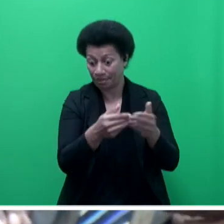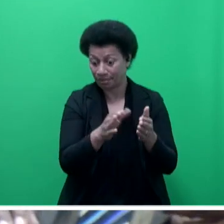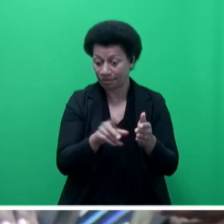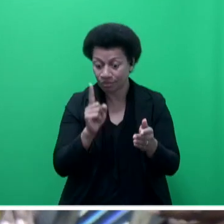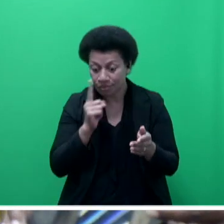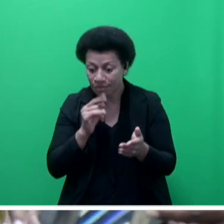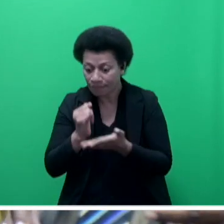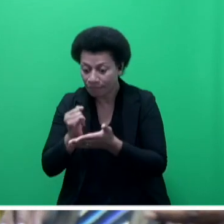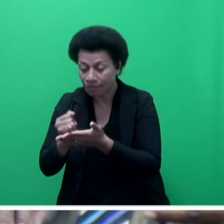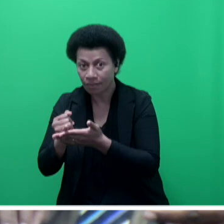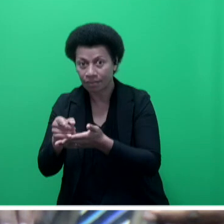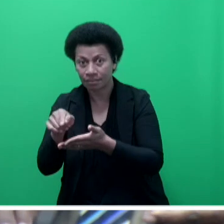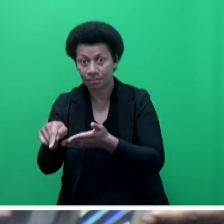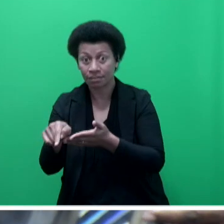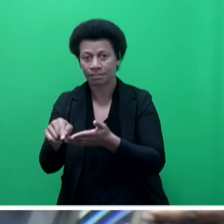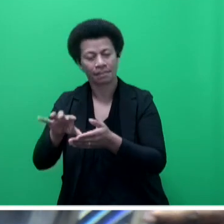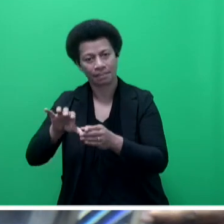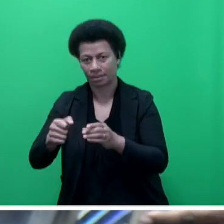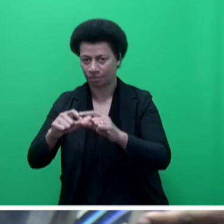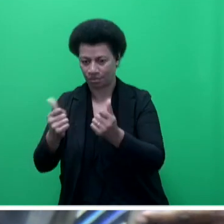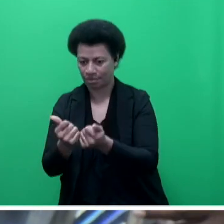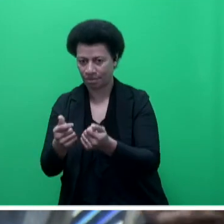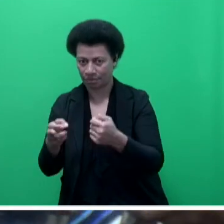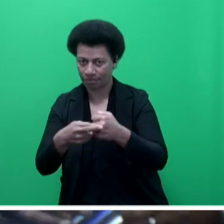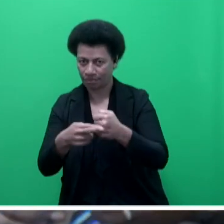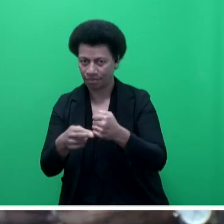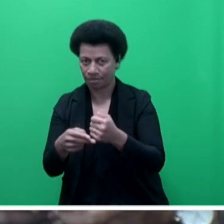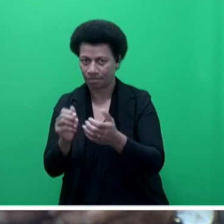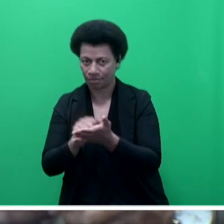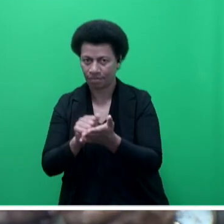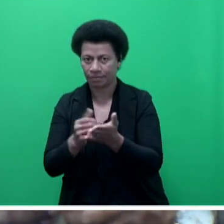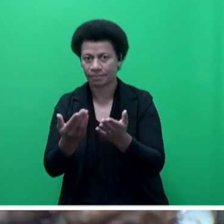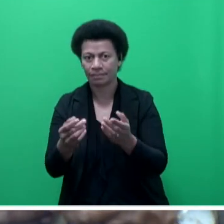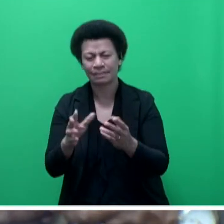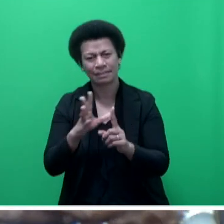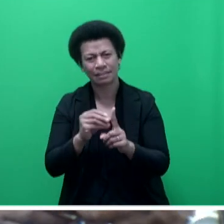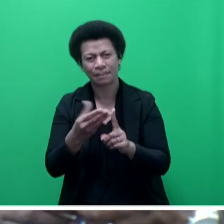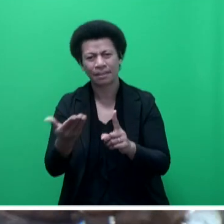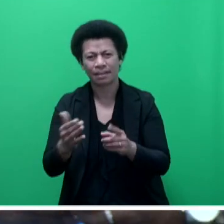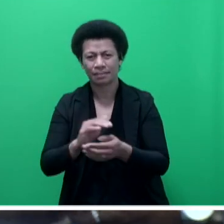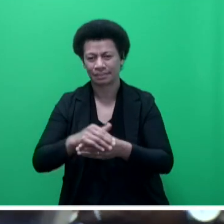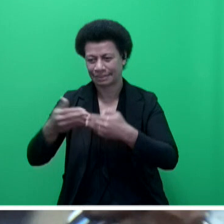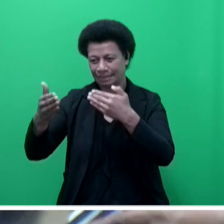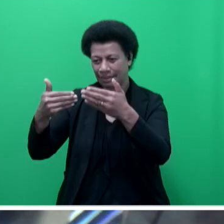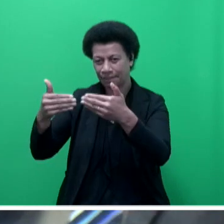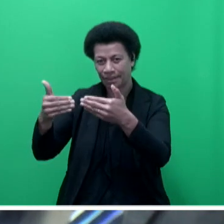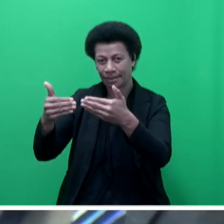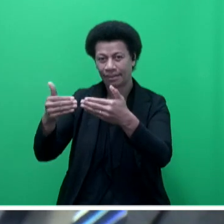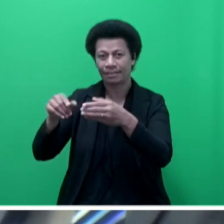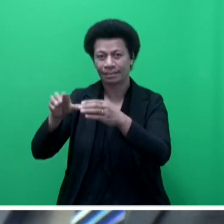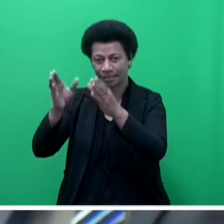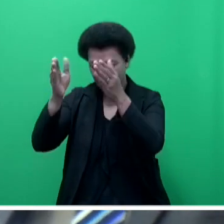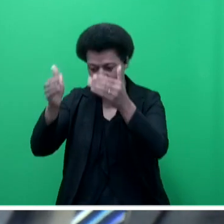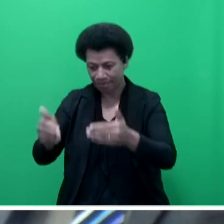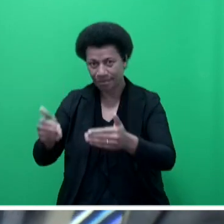CIU in the first phase. For example, the cupboard, sink bench, counter, sink for the 2 big kiosks